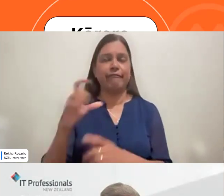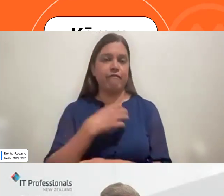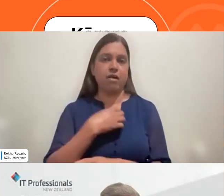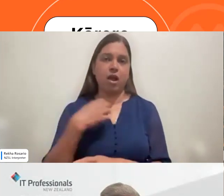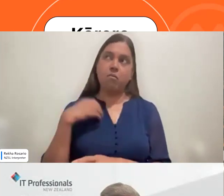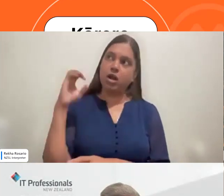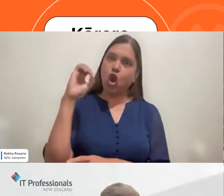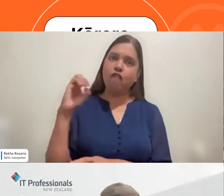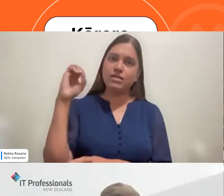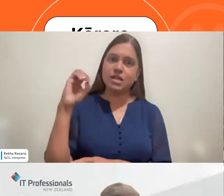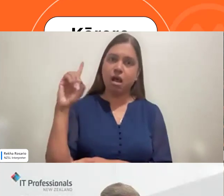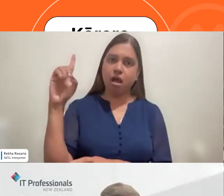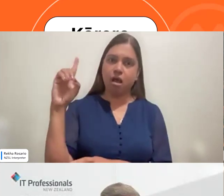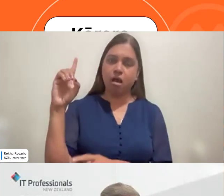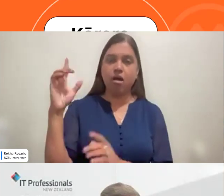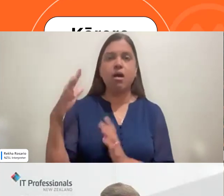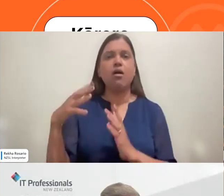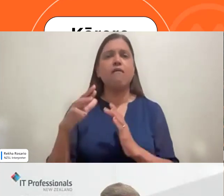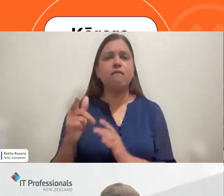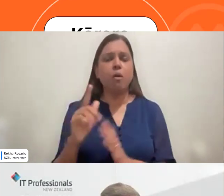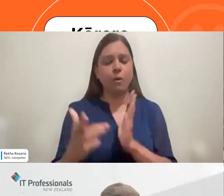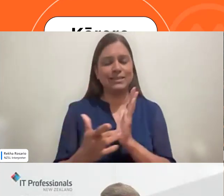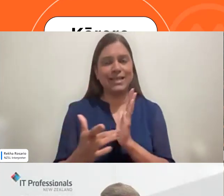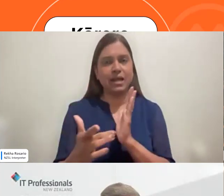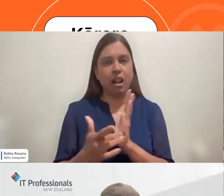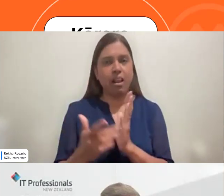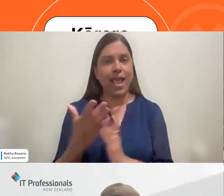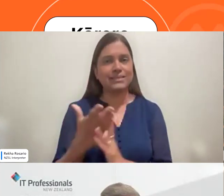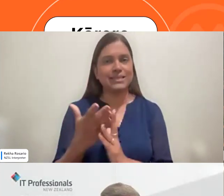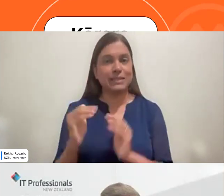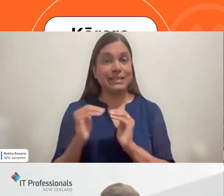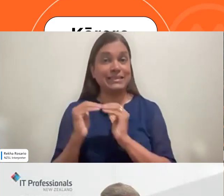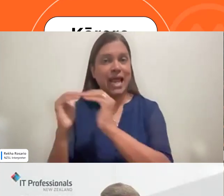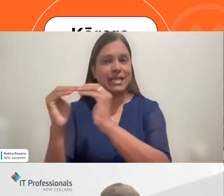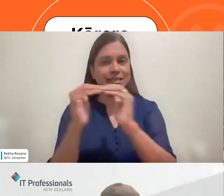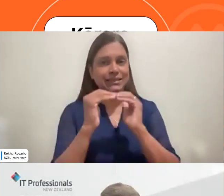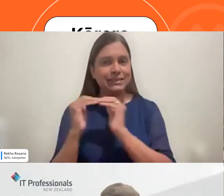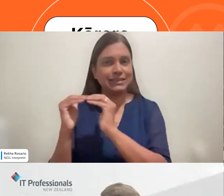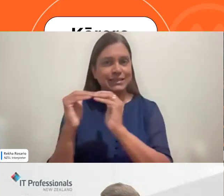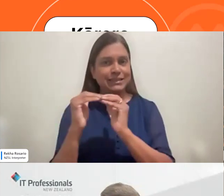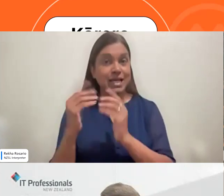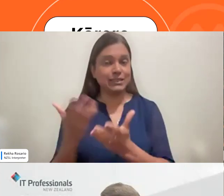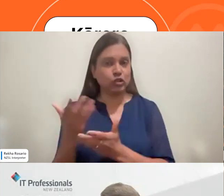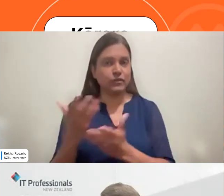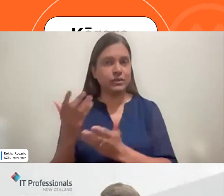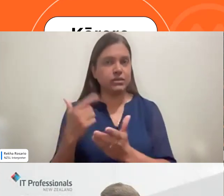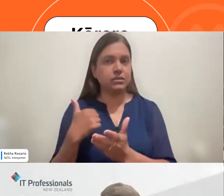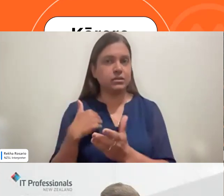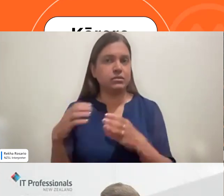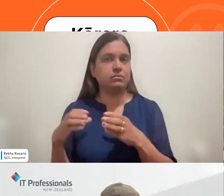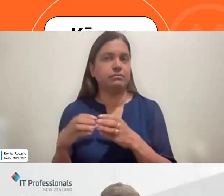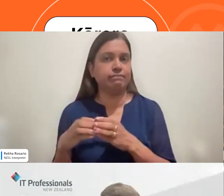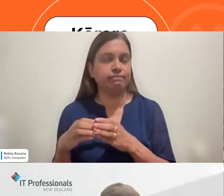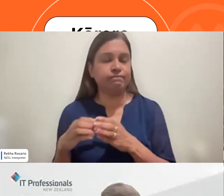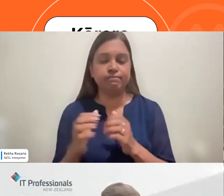the technical accessibility standards for digital content and services. Right now,